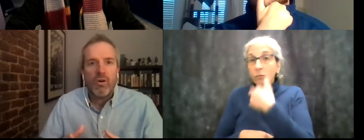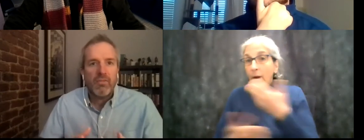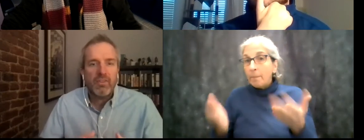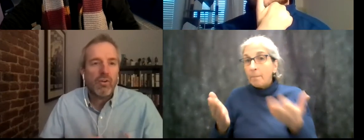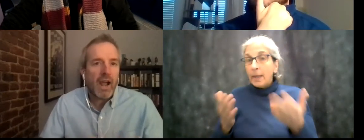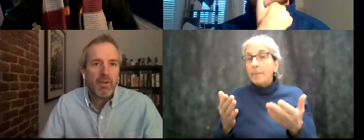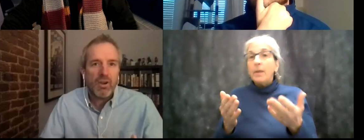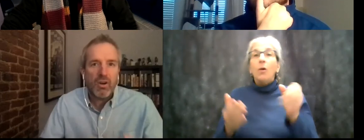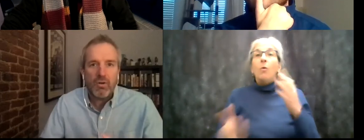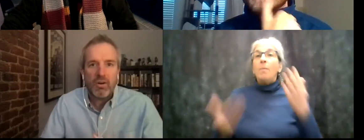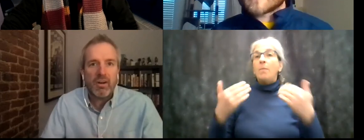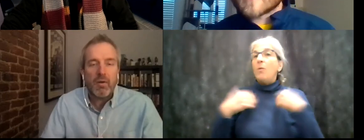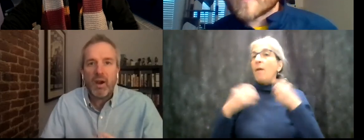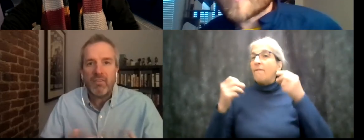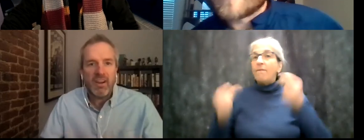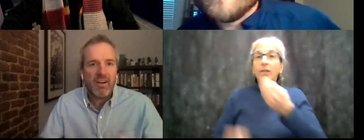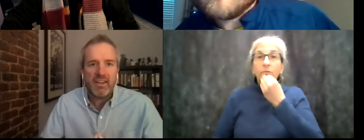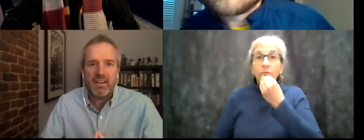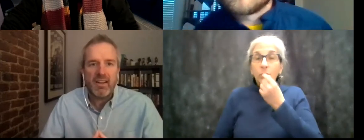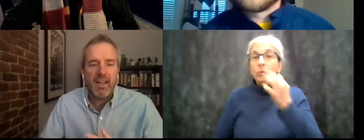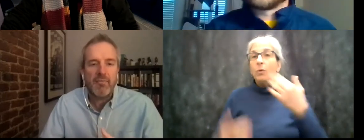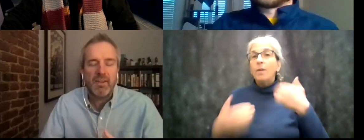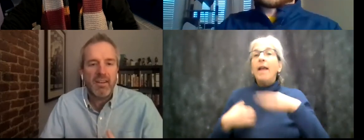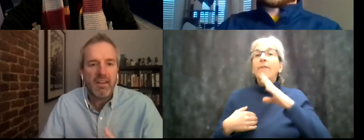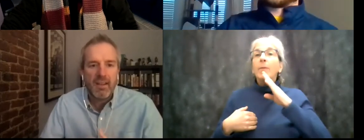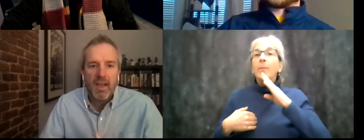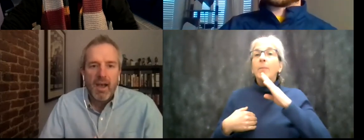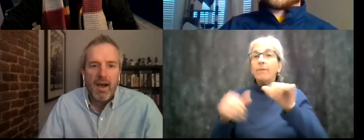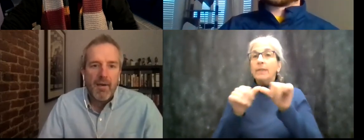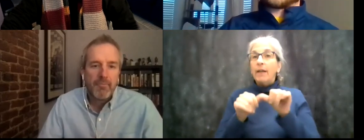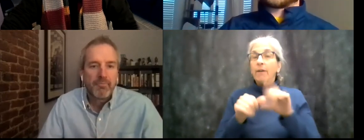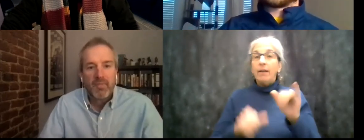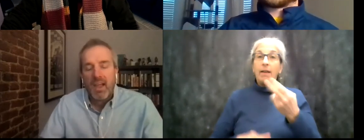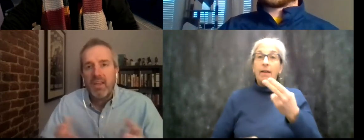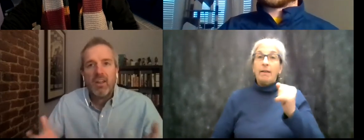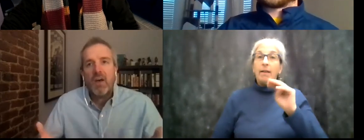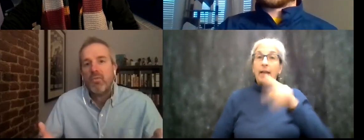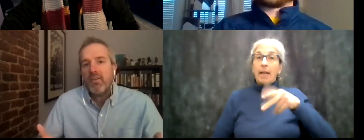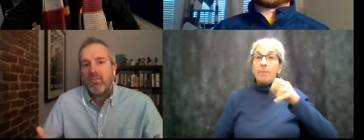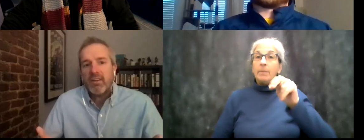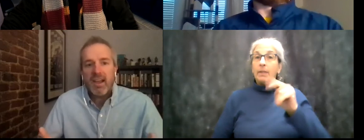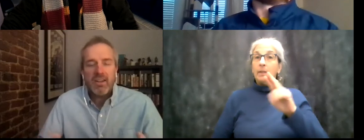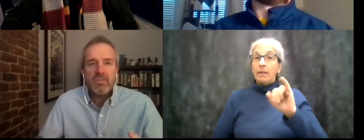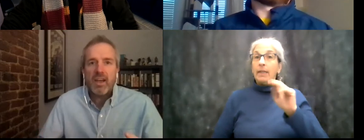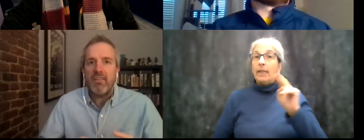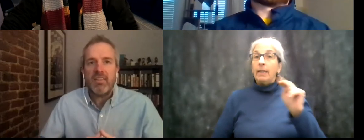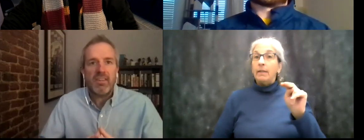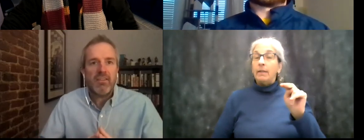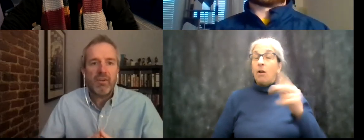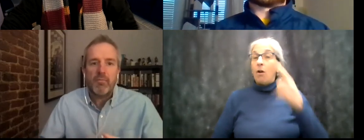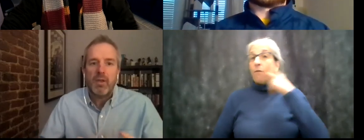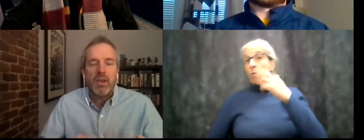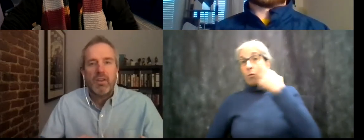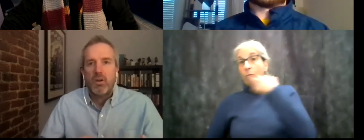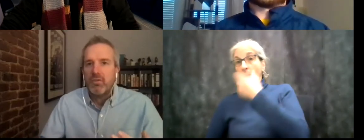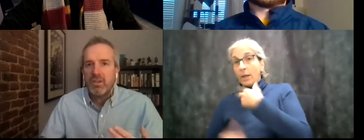or if it's a grab and go or a breakfast area like a Hampton Inn. And then on the restaurant side, you've got everything